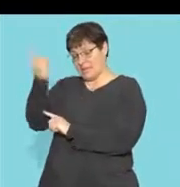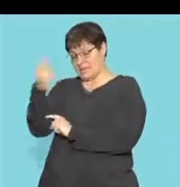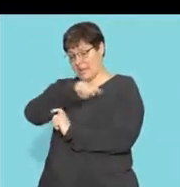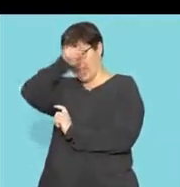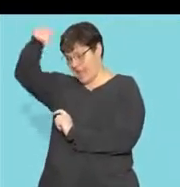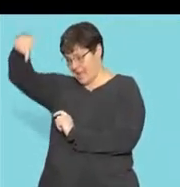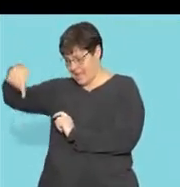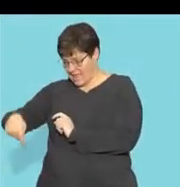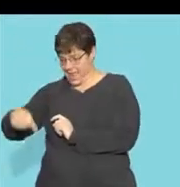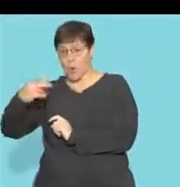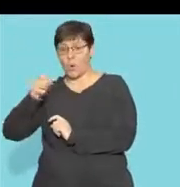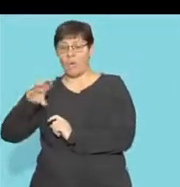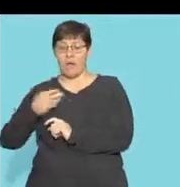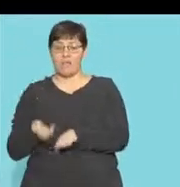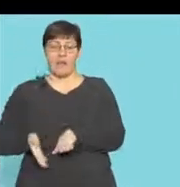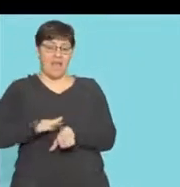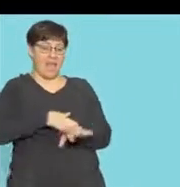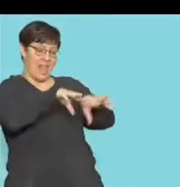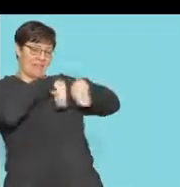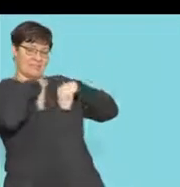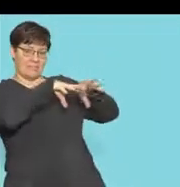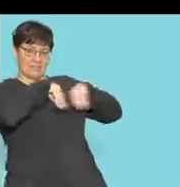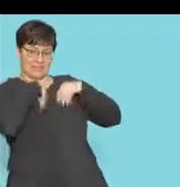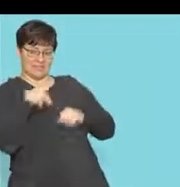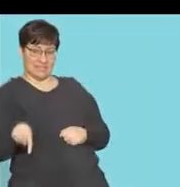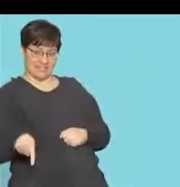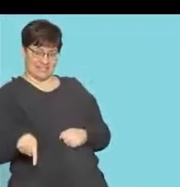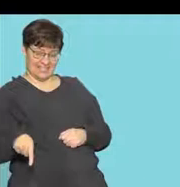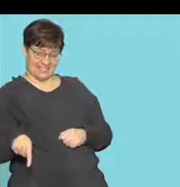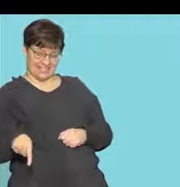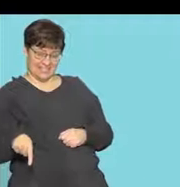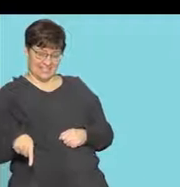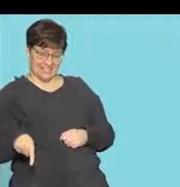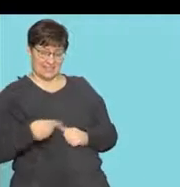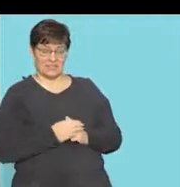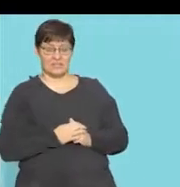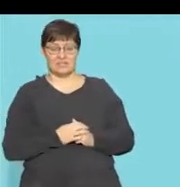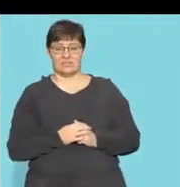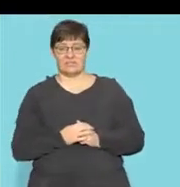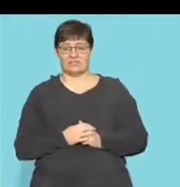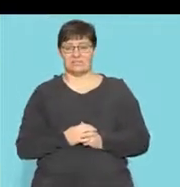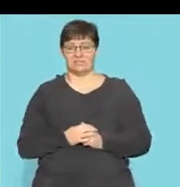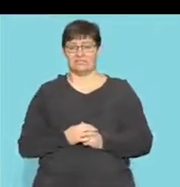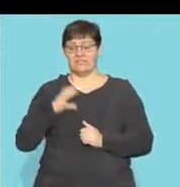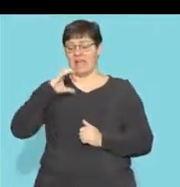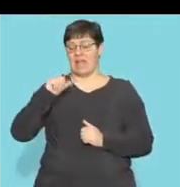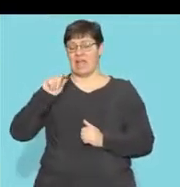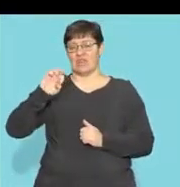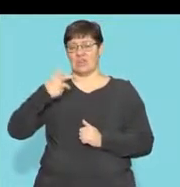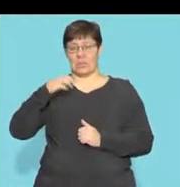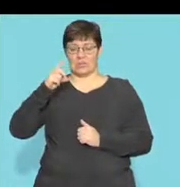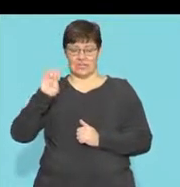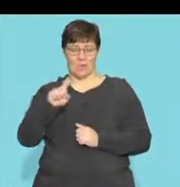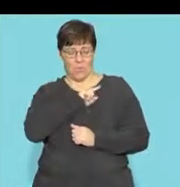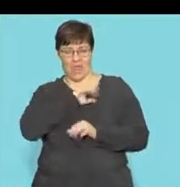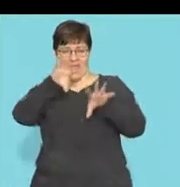the copper electrode, which is the positive electrode, where it is known as the cathode because it's gaining